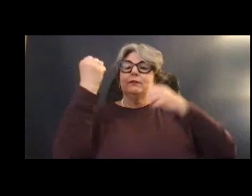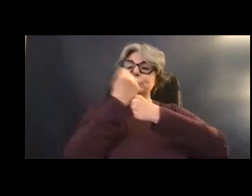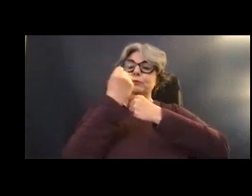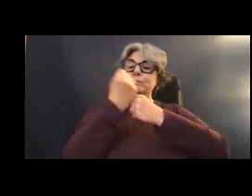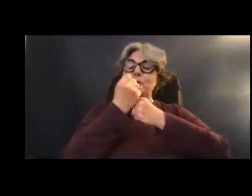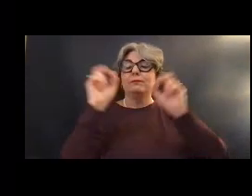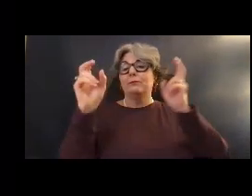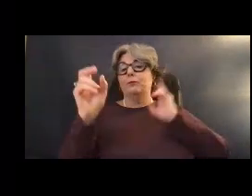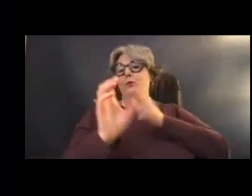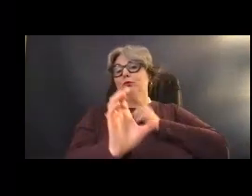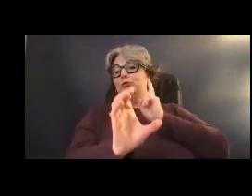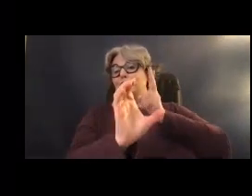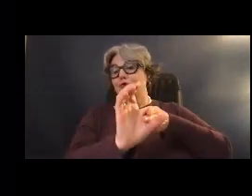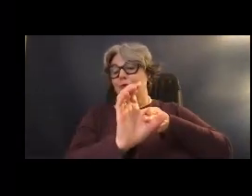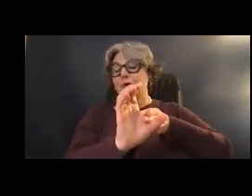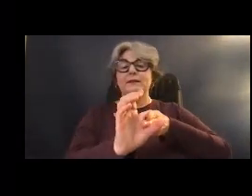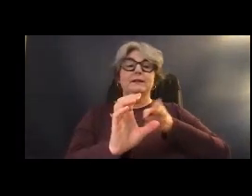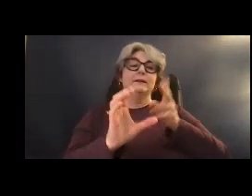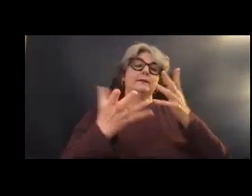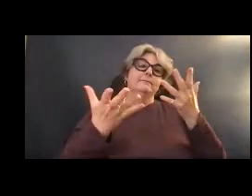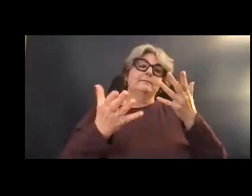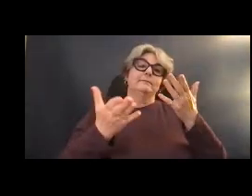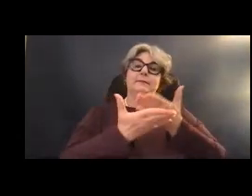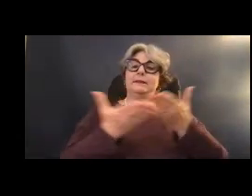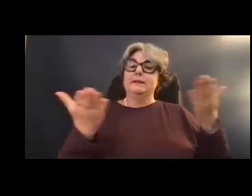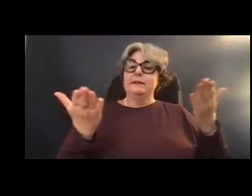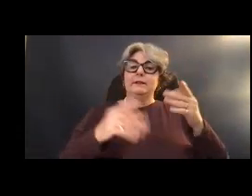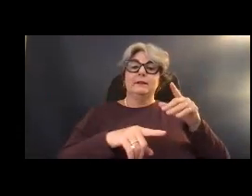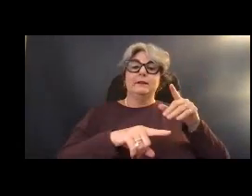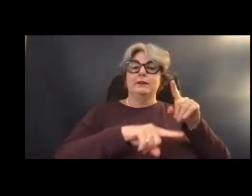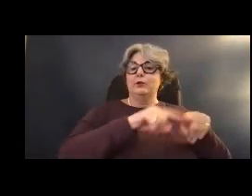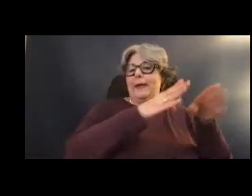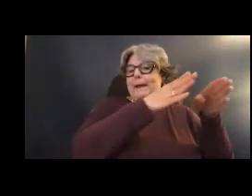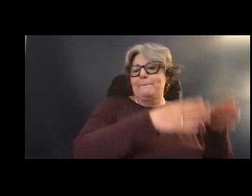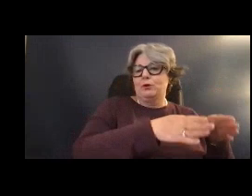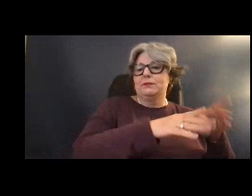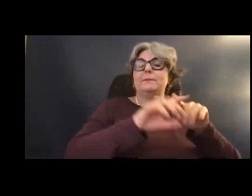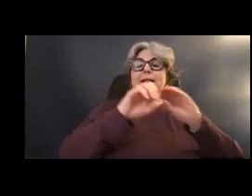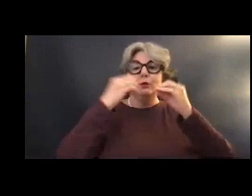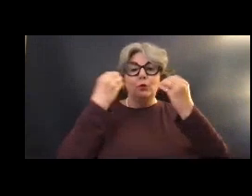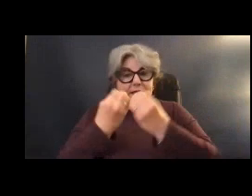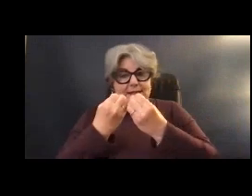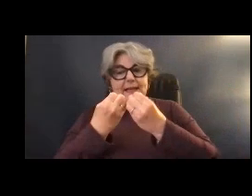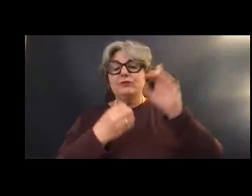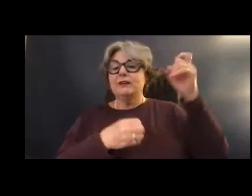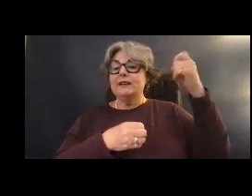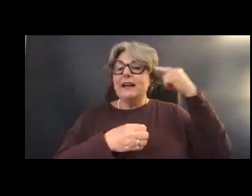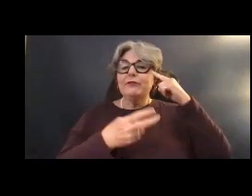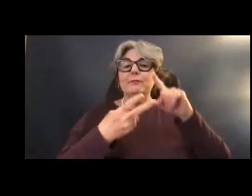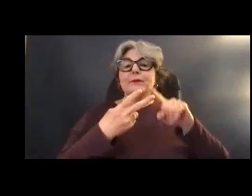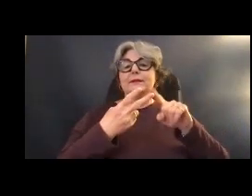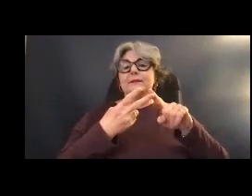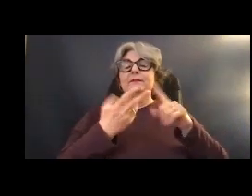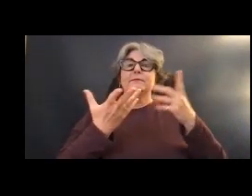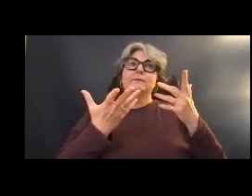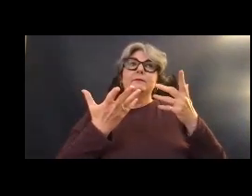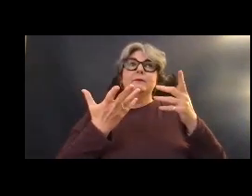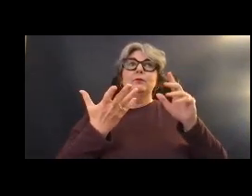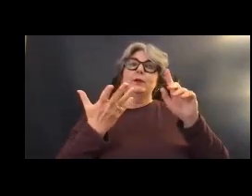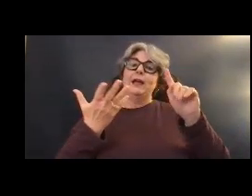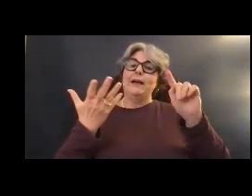join. Any entity, anyone except for an individual, any entity can join. We have terms of reference that you can